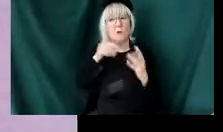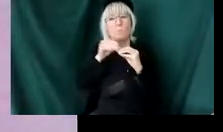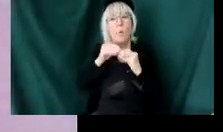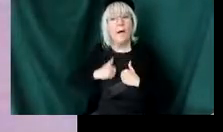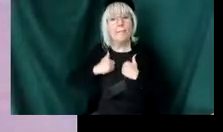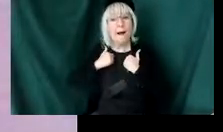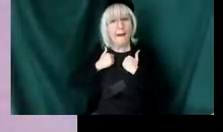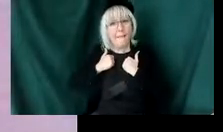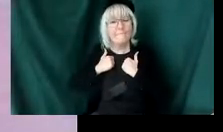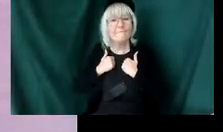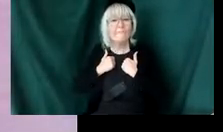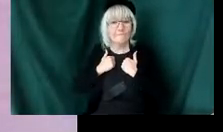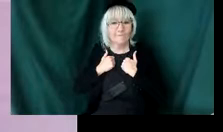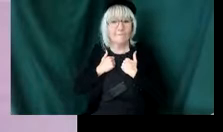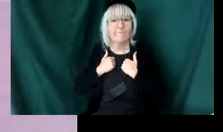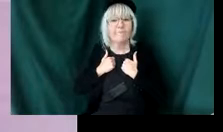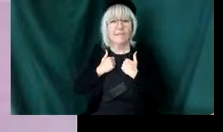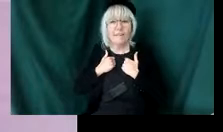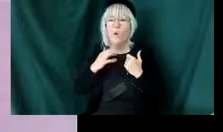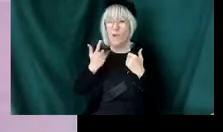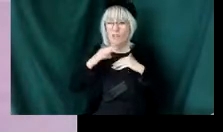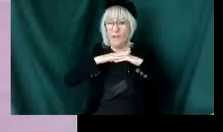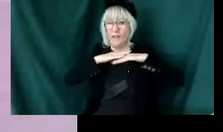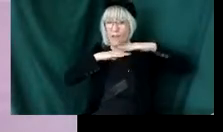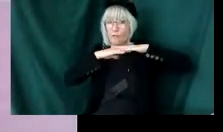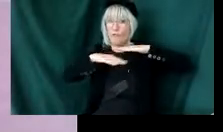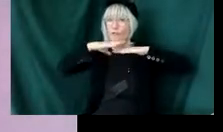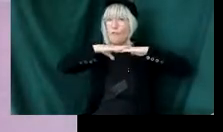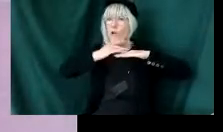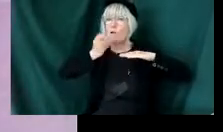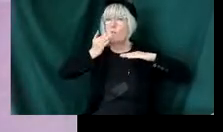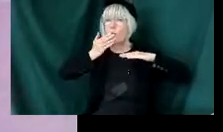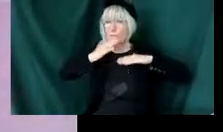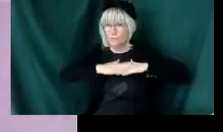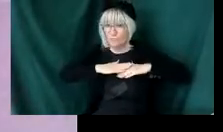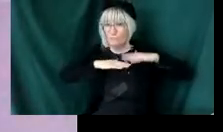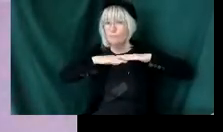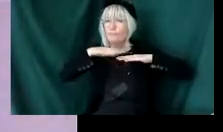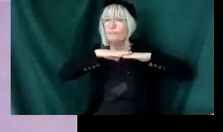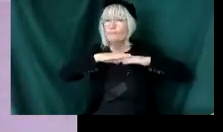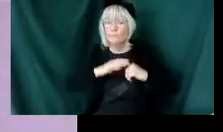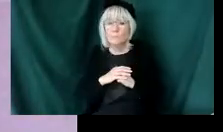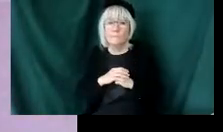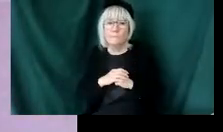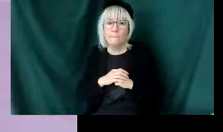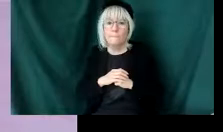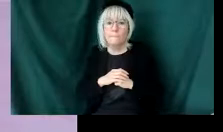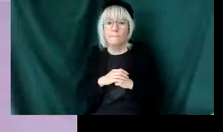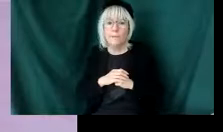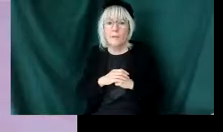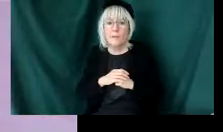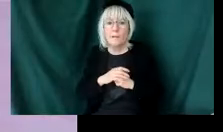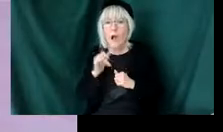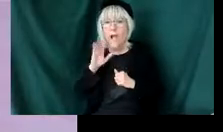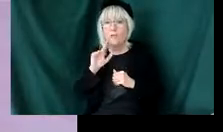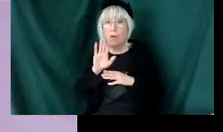able to layer some colors. And then if I wanted to like turn the corner with this,